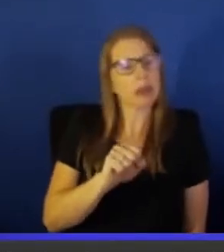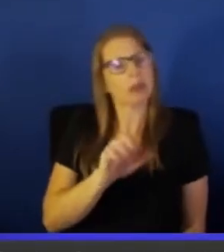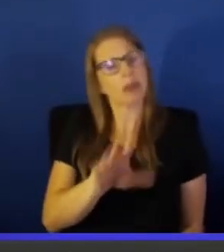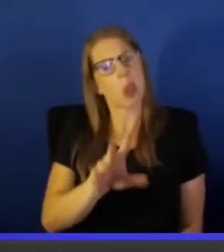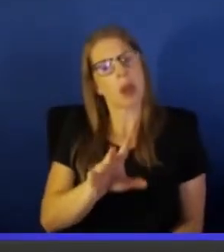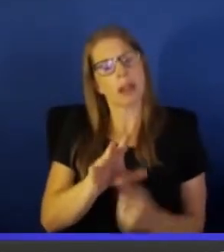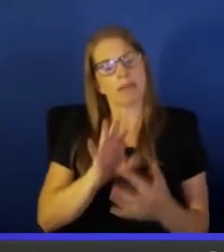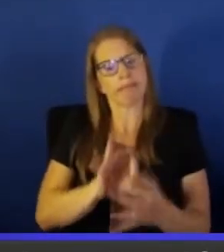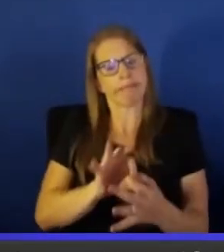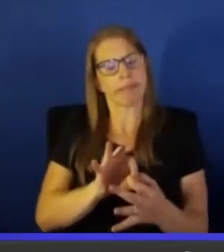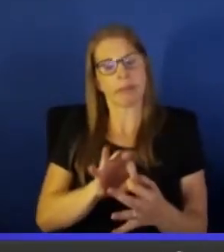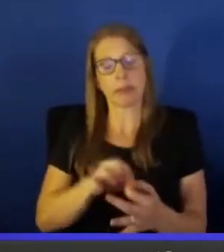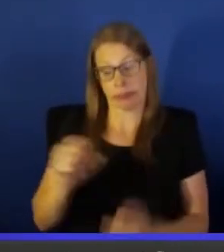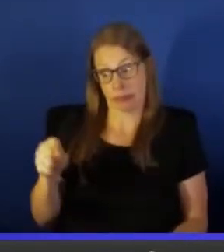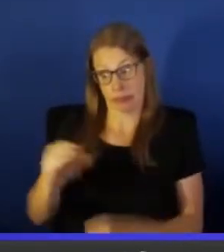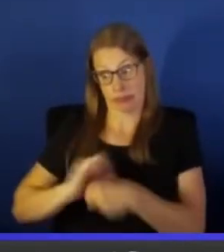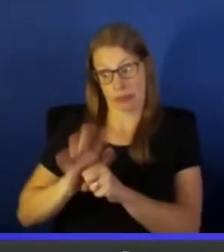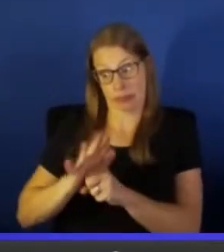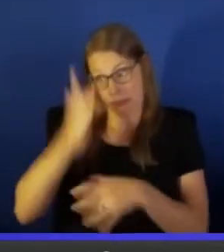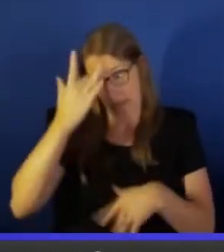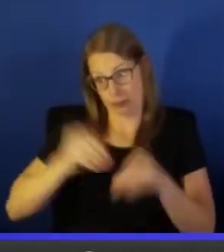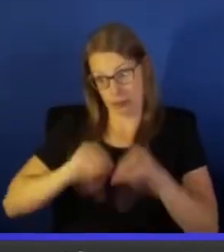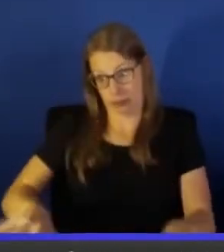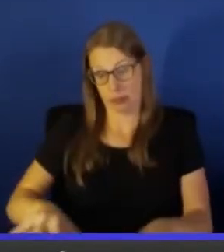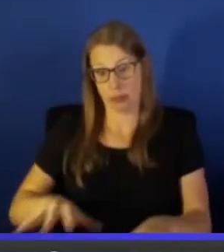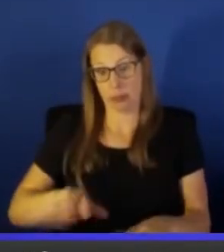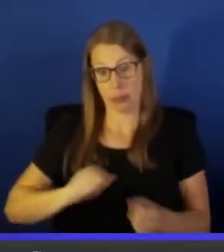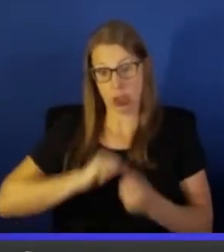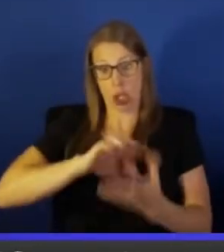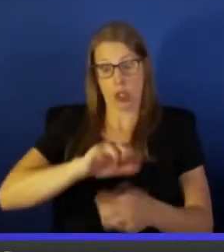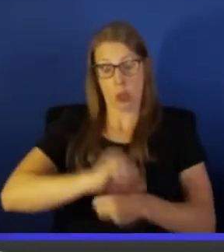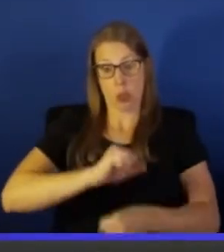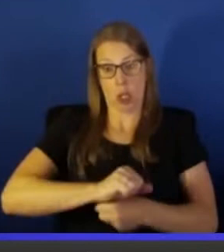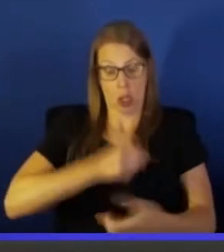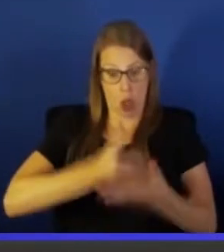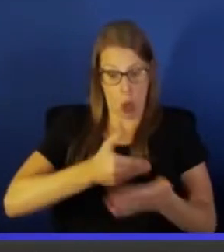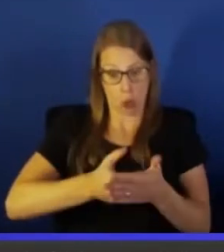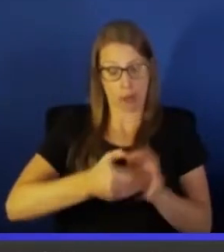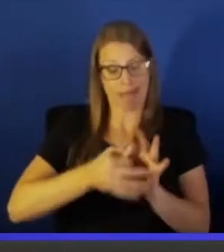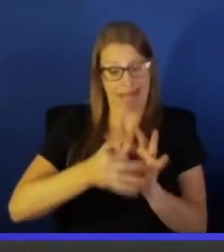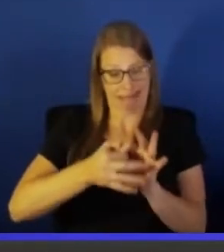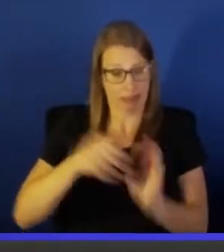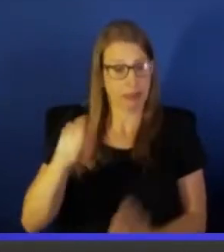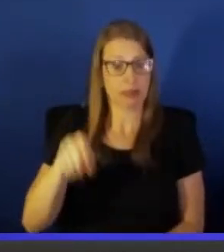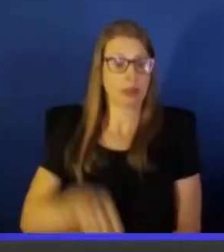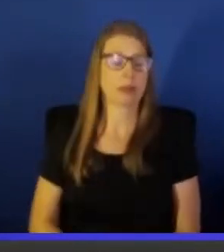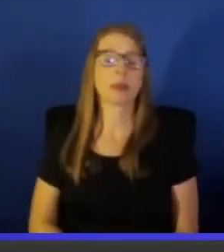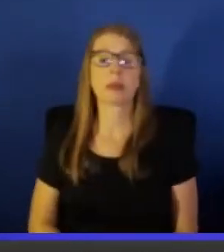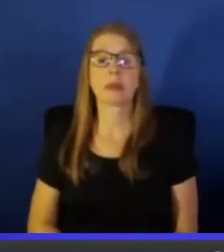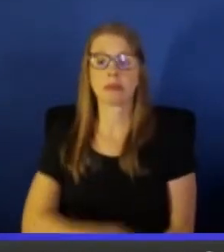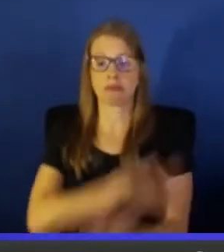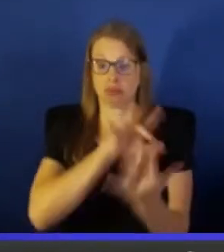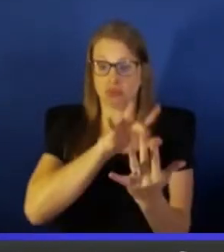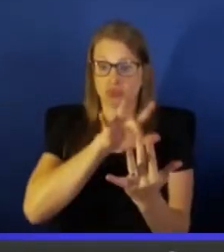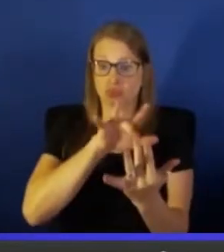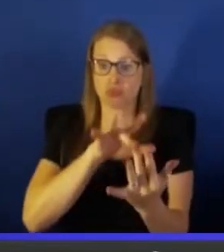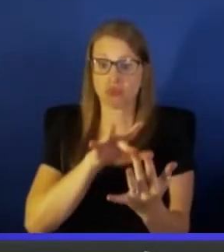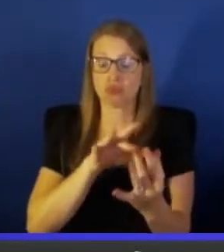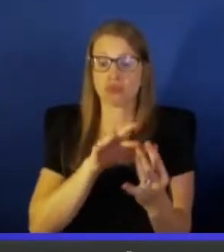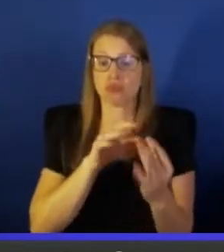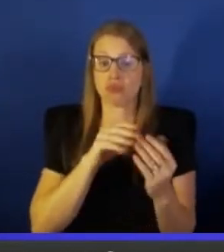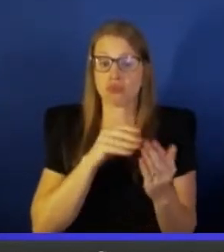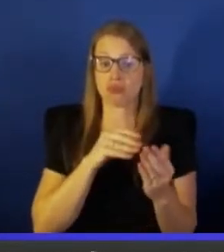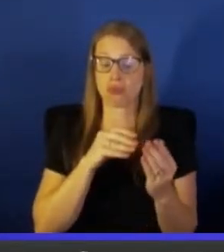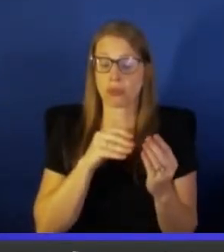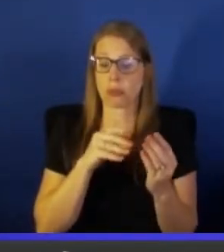the pandemic has really caused us to work even more closely. The contact has increased. We meet very regularly